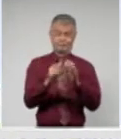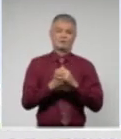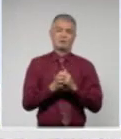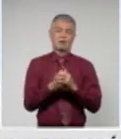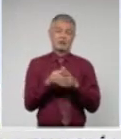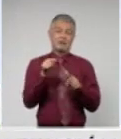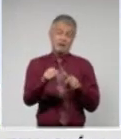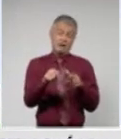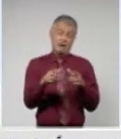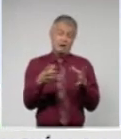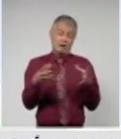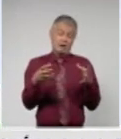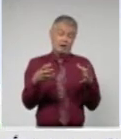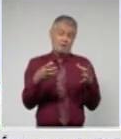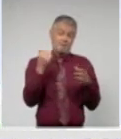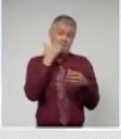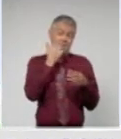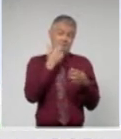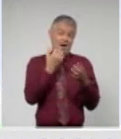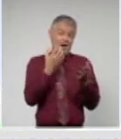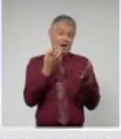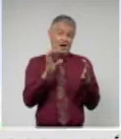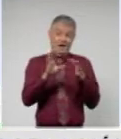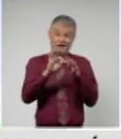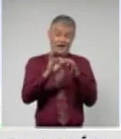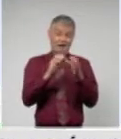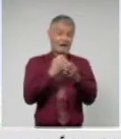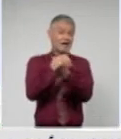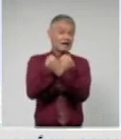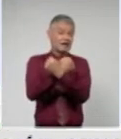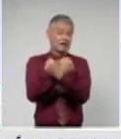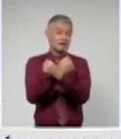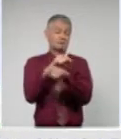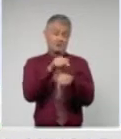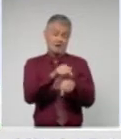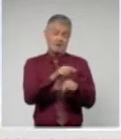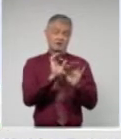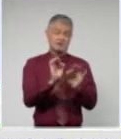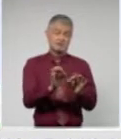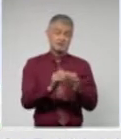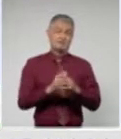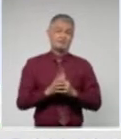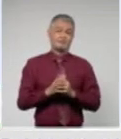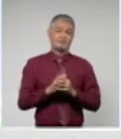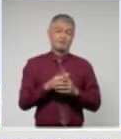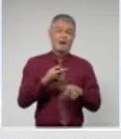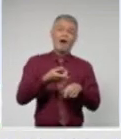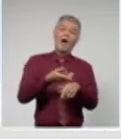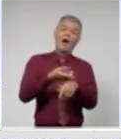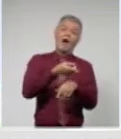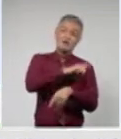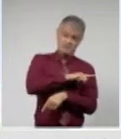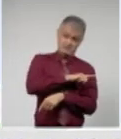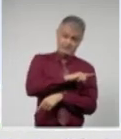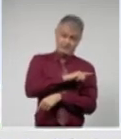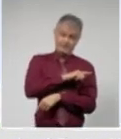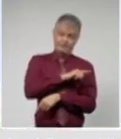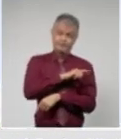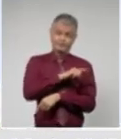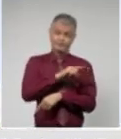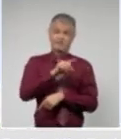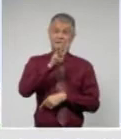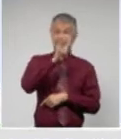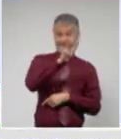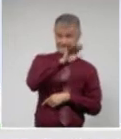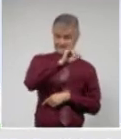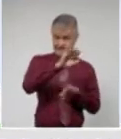Yesterday, as I mentioned, one person to have tested positive for the virus contracted it abroad,